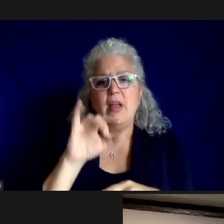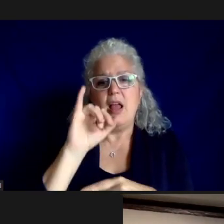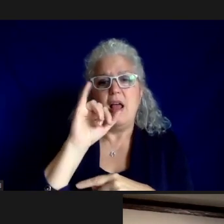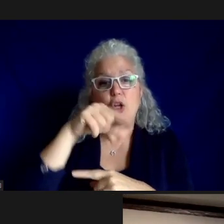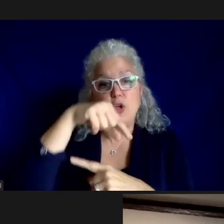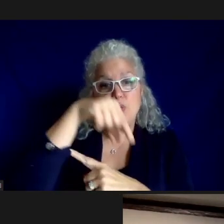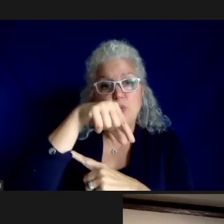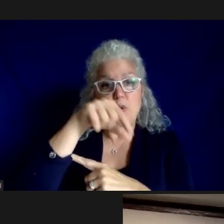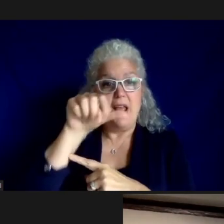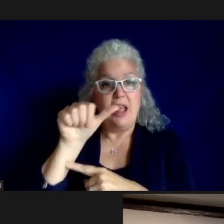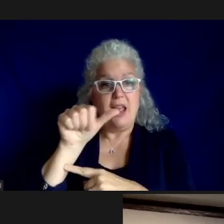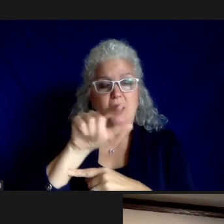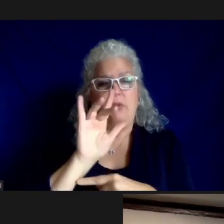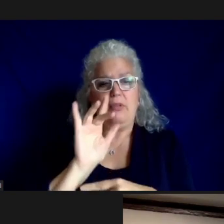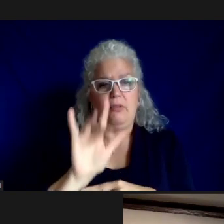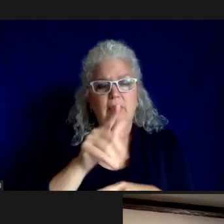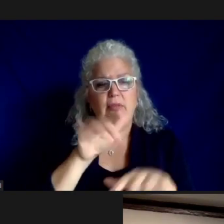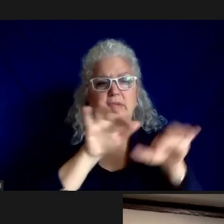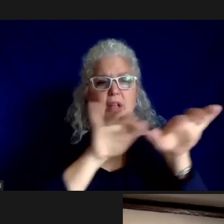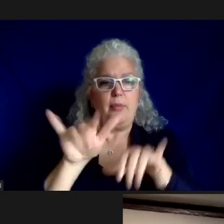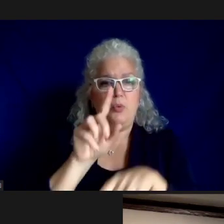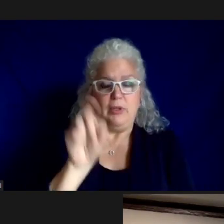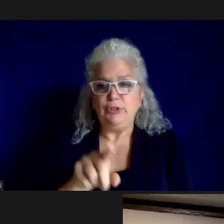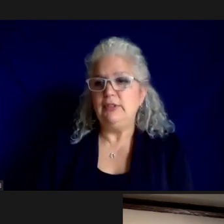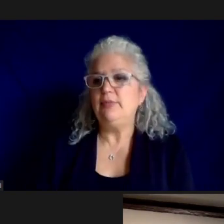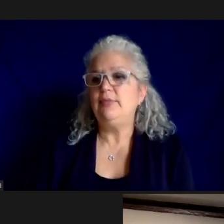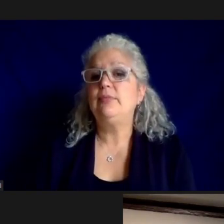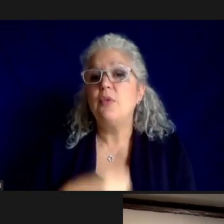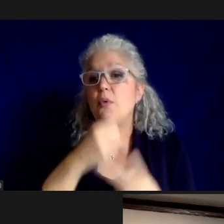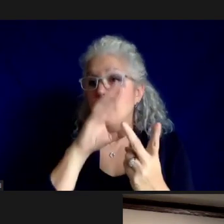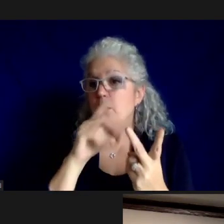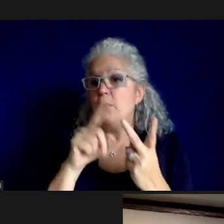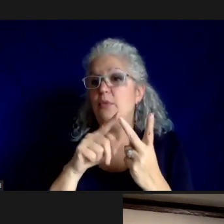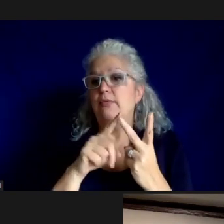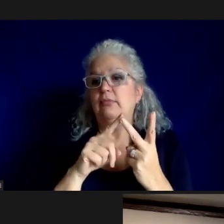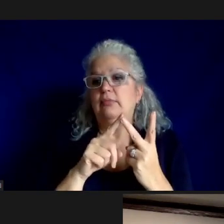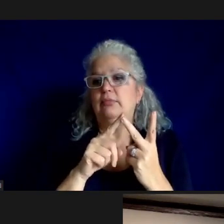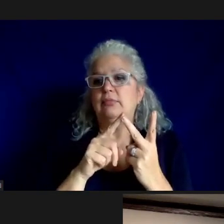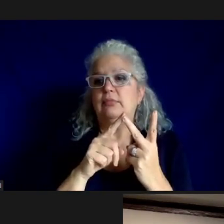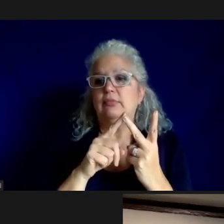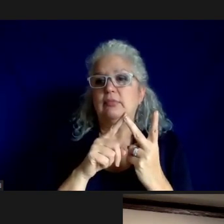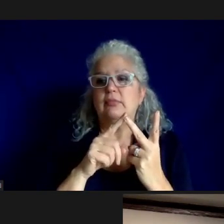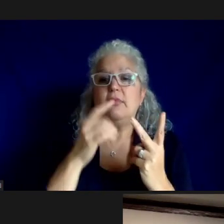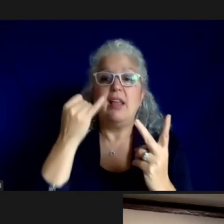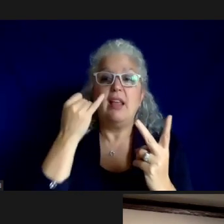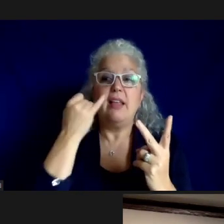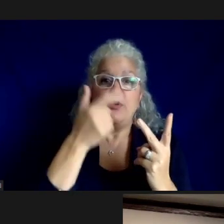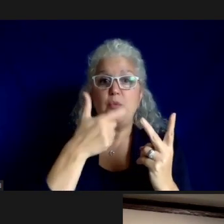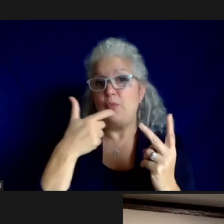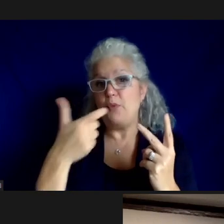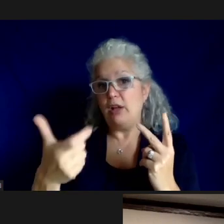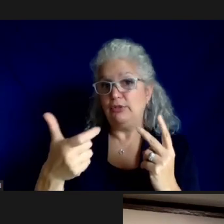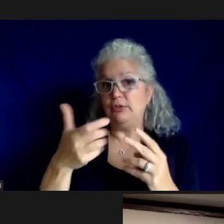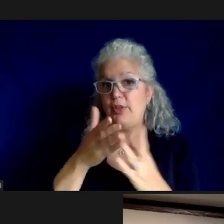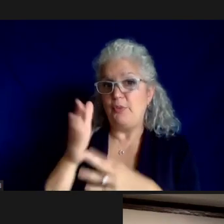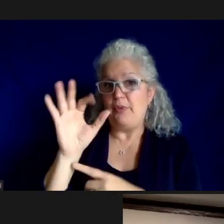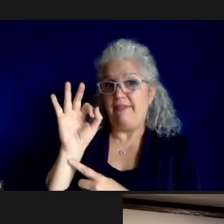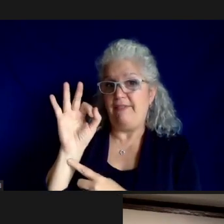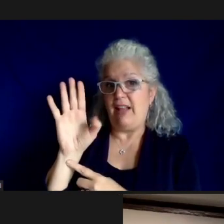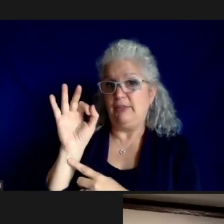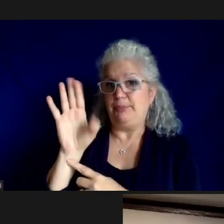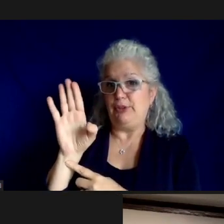comments, and again, we'll address that question as time permits. I also want to remind people that if you could use the